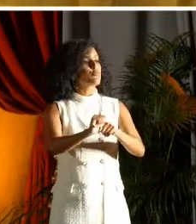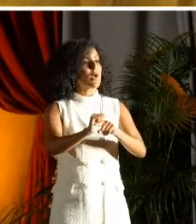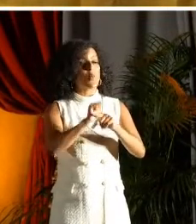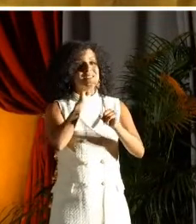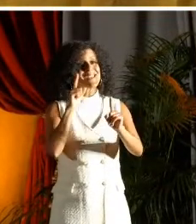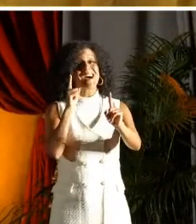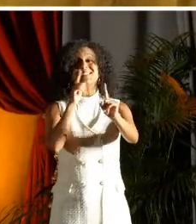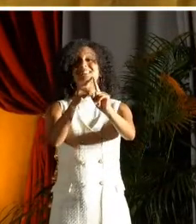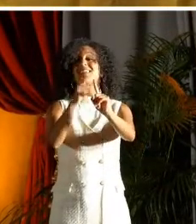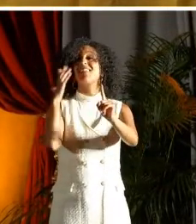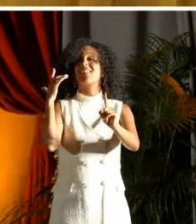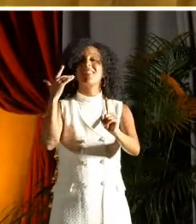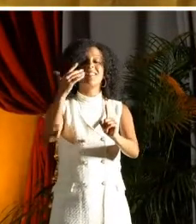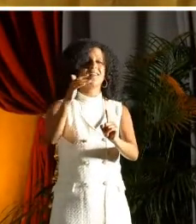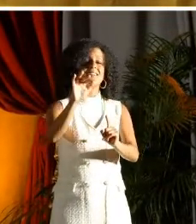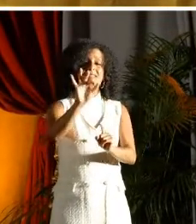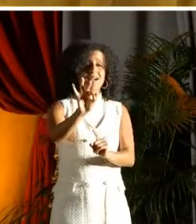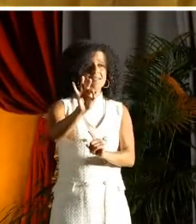wasn't until